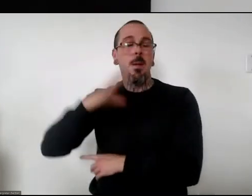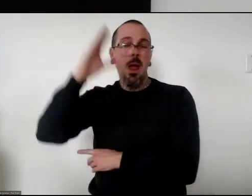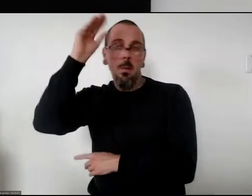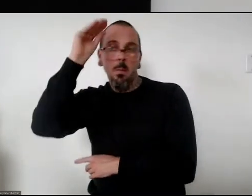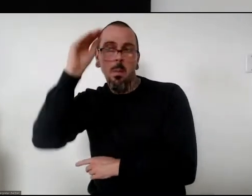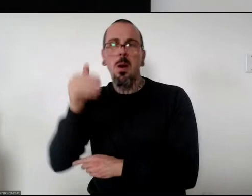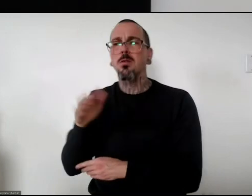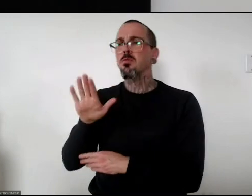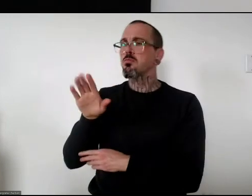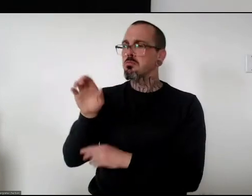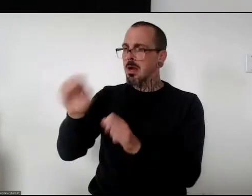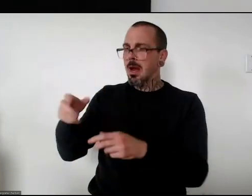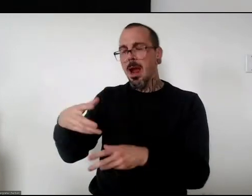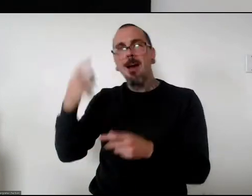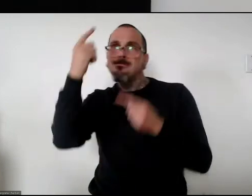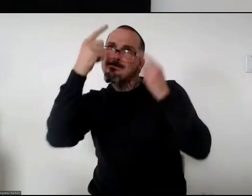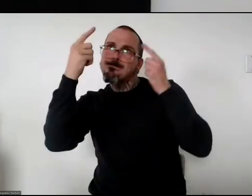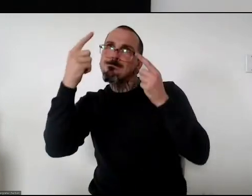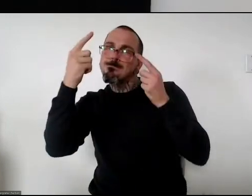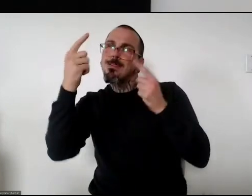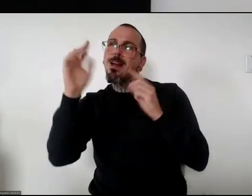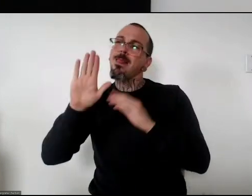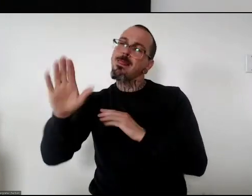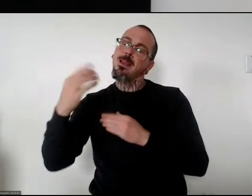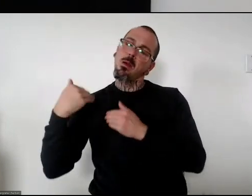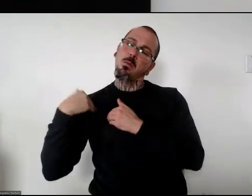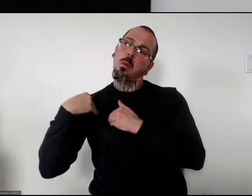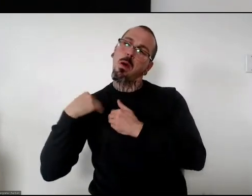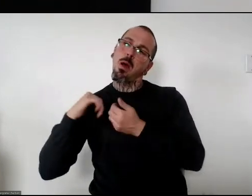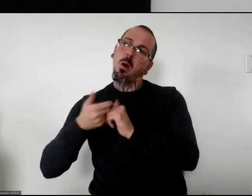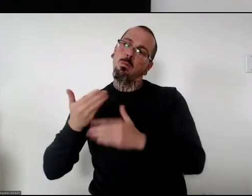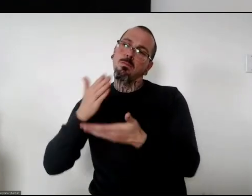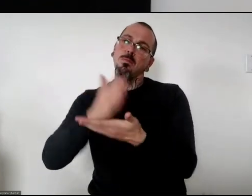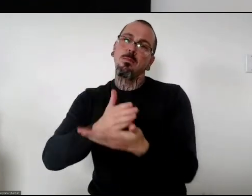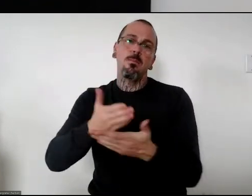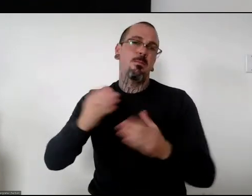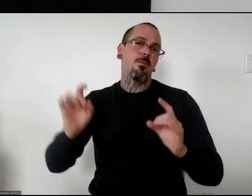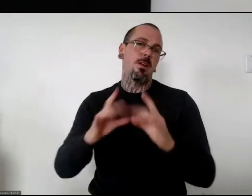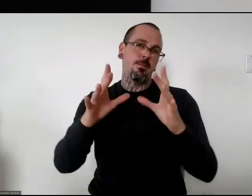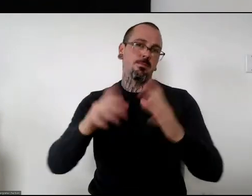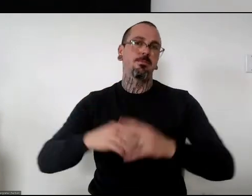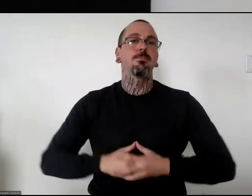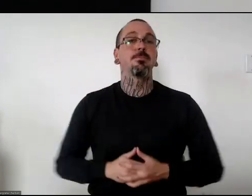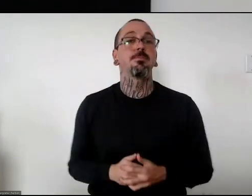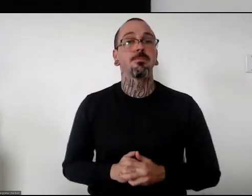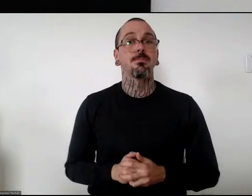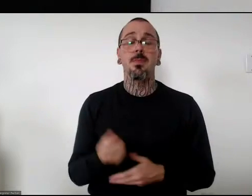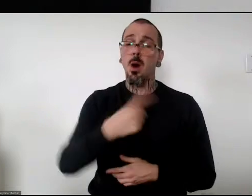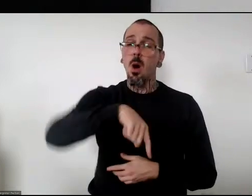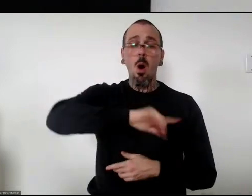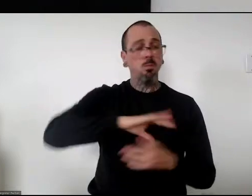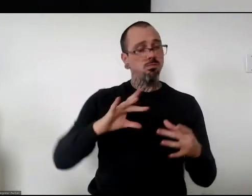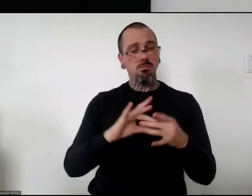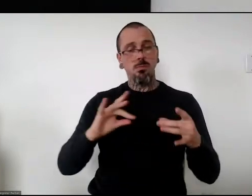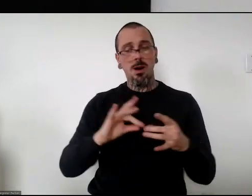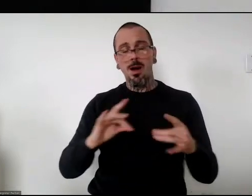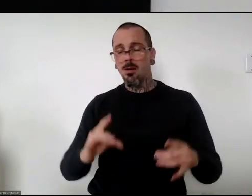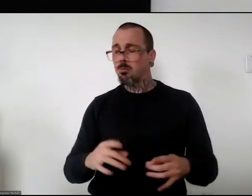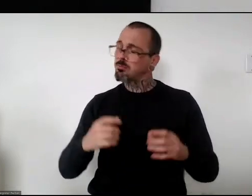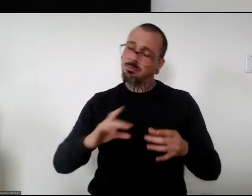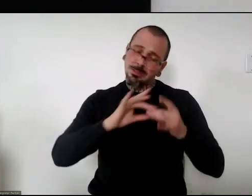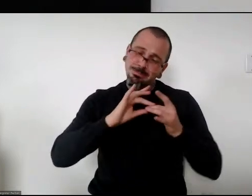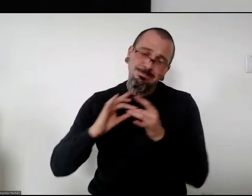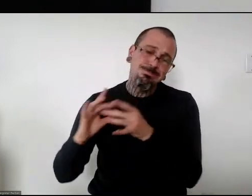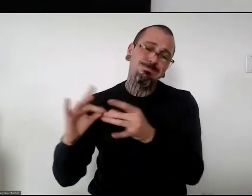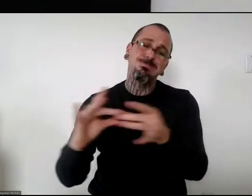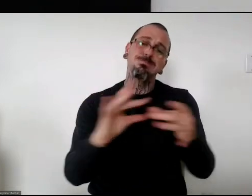necessary work that should be amplified throughout our communities to reinforce our message. Everyone has a role to play to